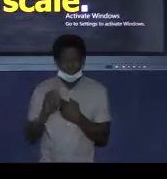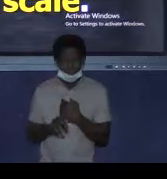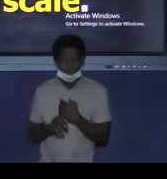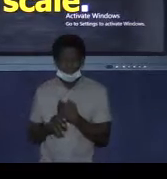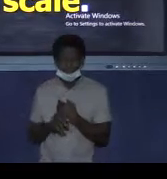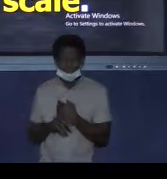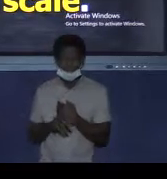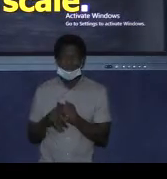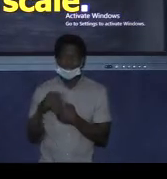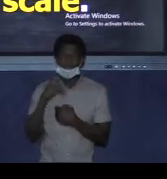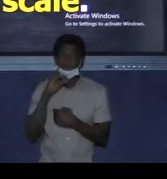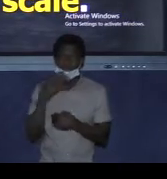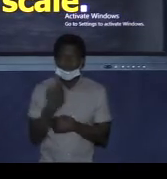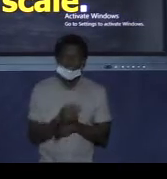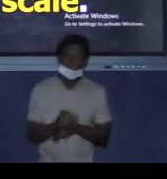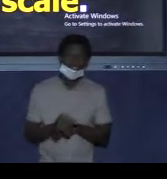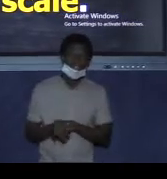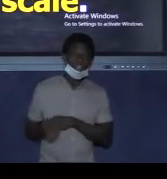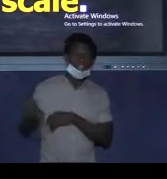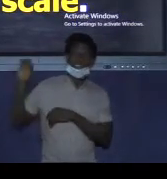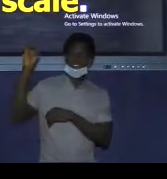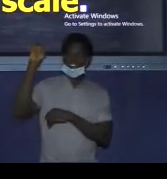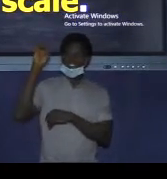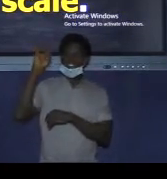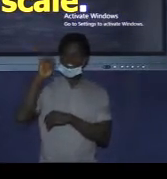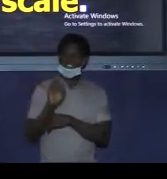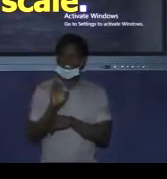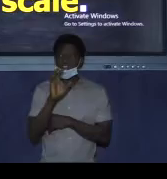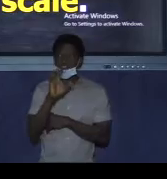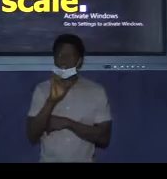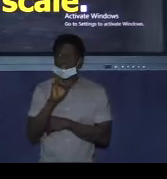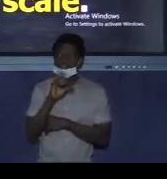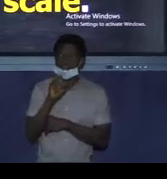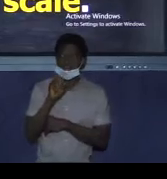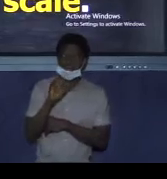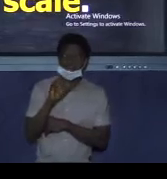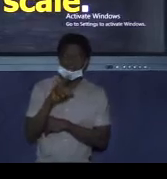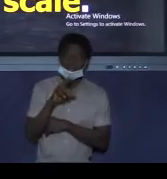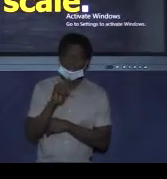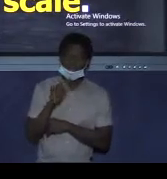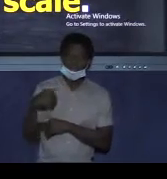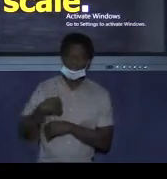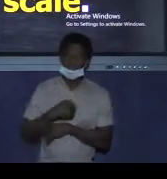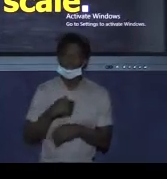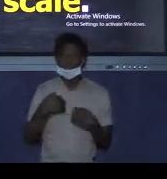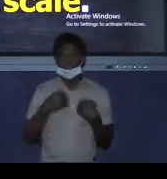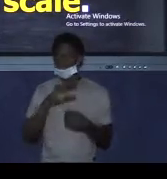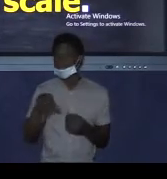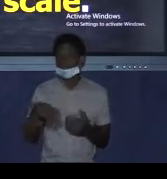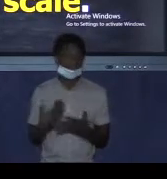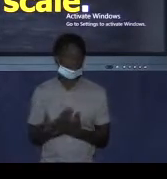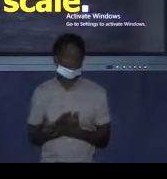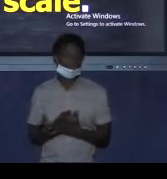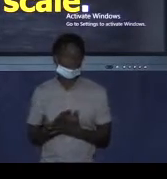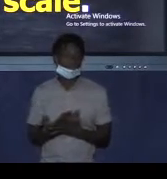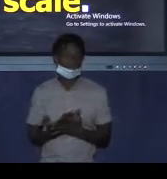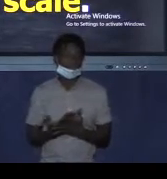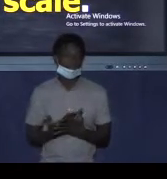or centigrade, Fahrenheit, and Kelvin scale. I'll take that again. We have all